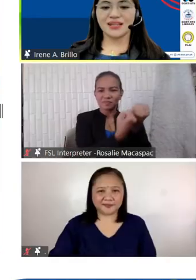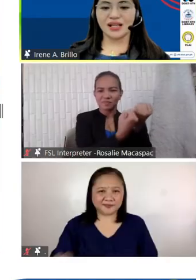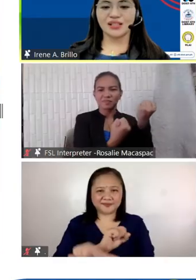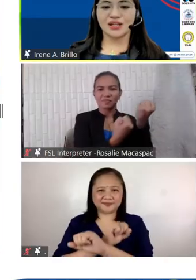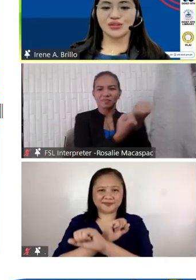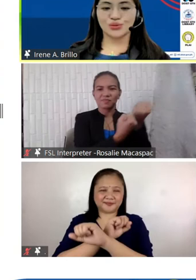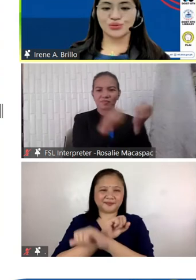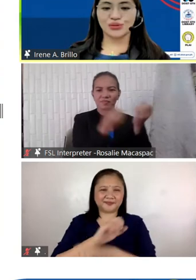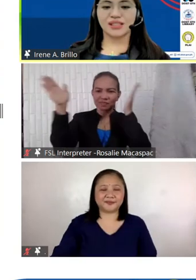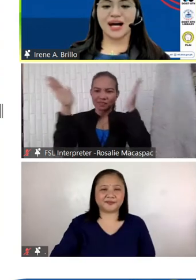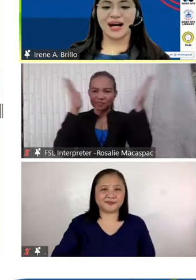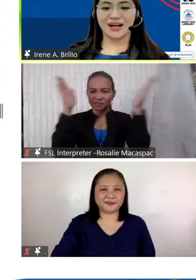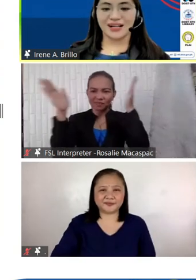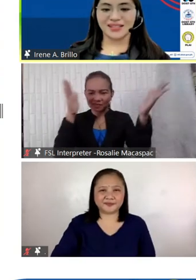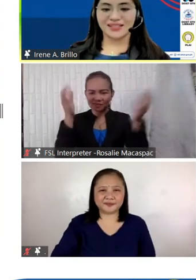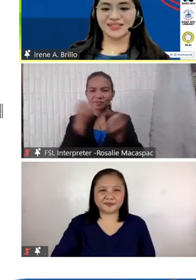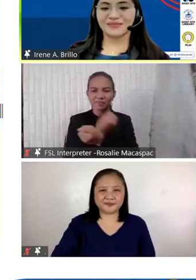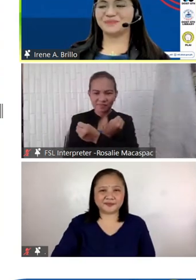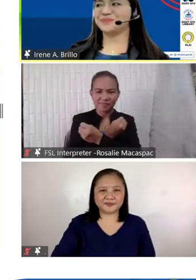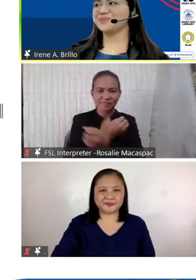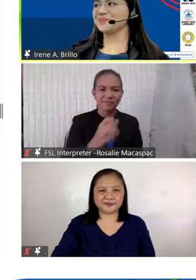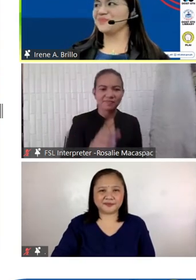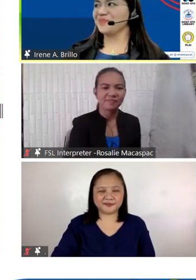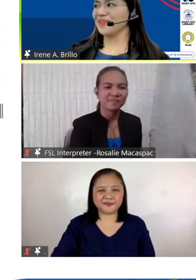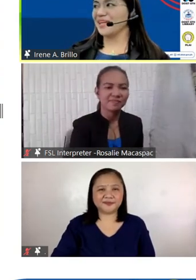services that suits us.